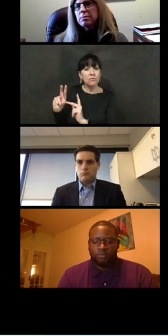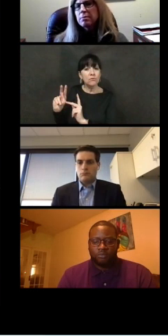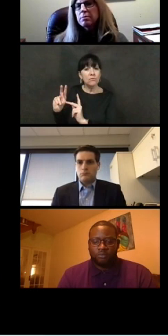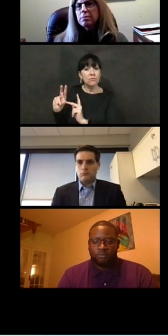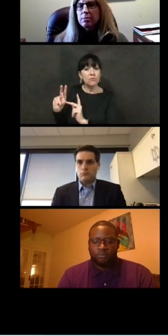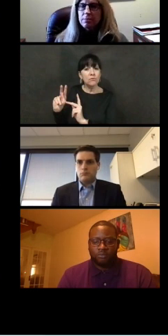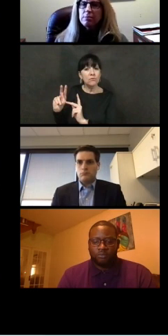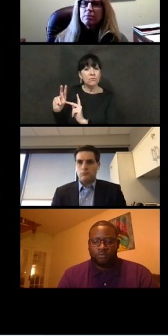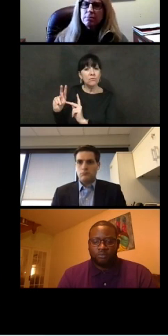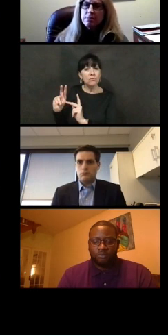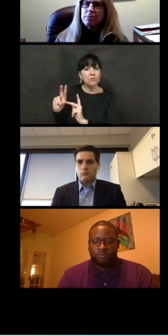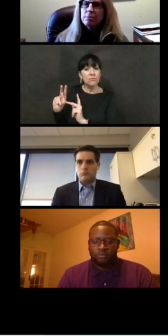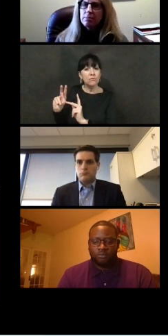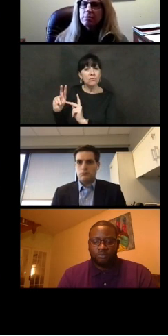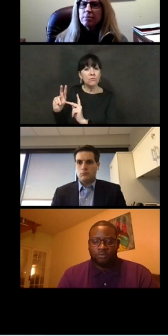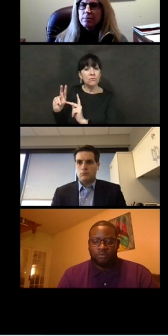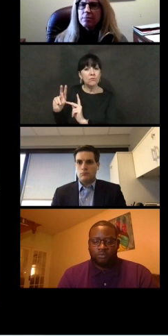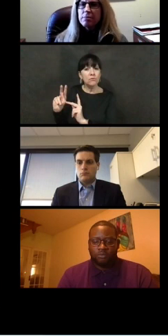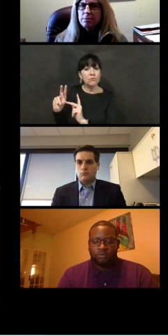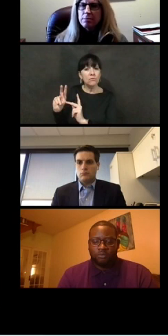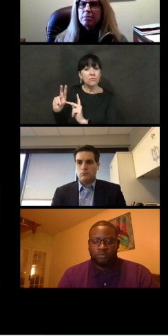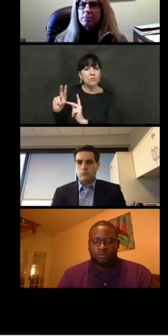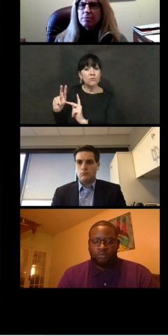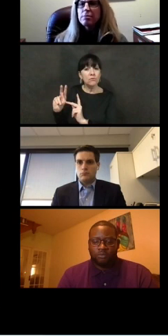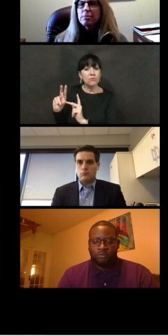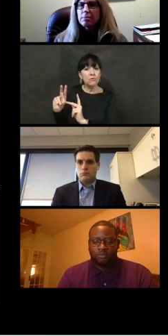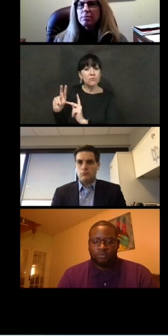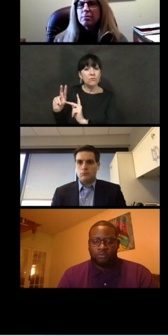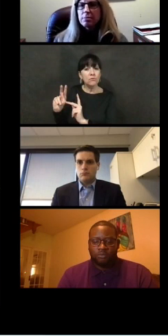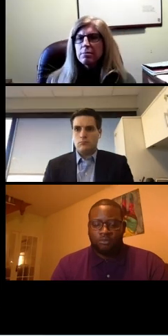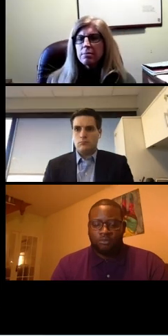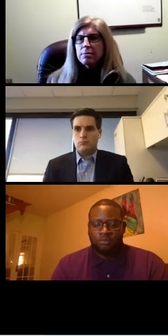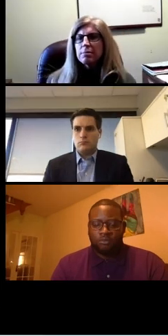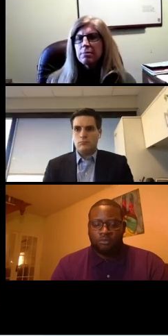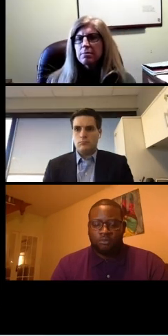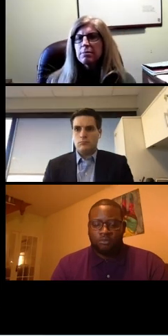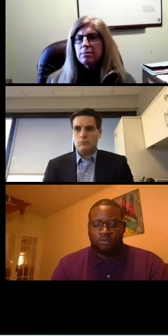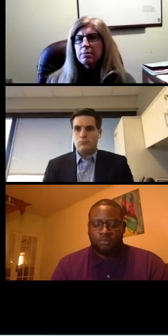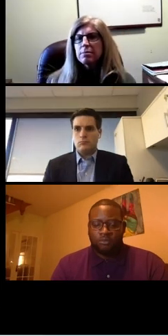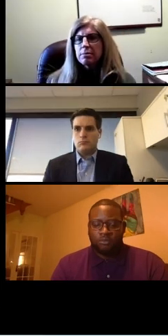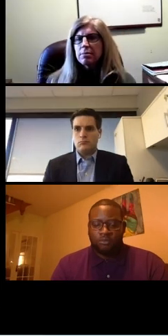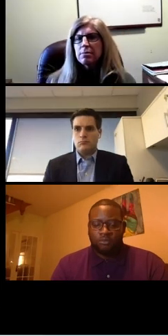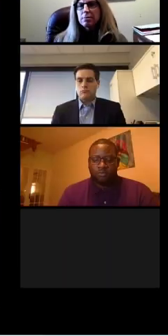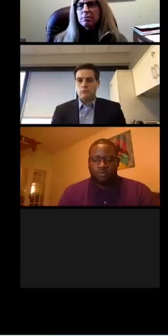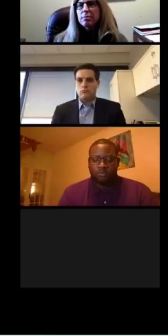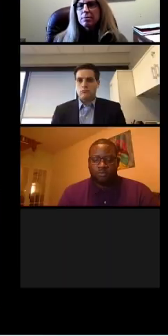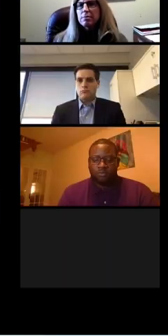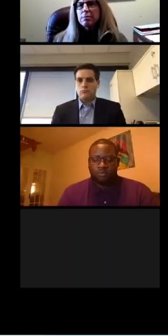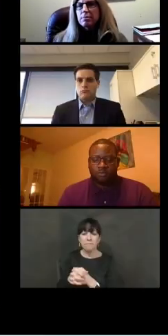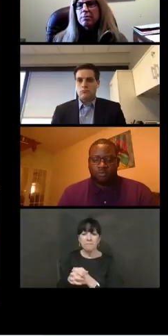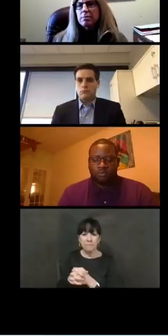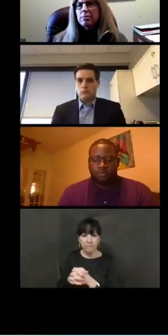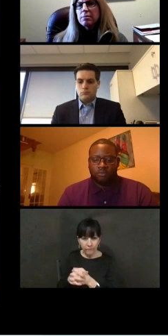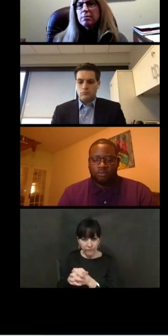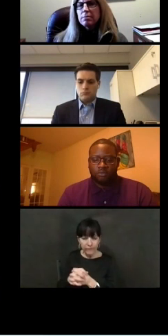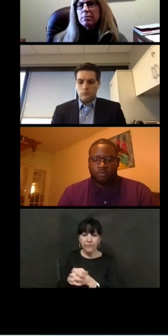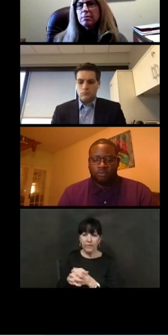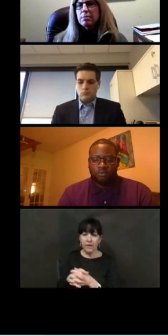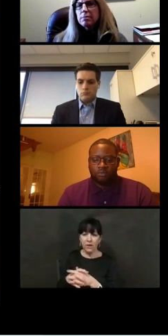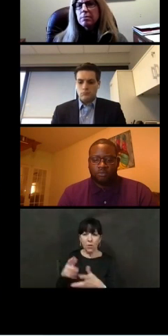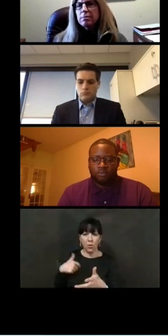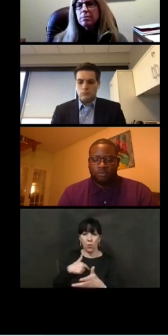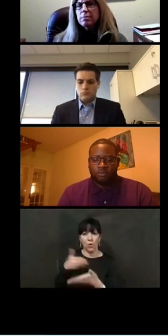incredible organizations and leaders in our General Assembly and different caucuses, the Black Caucus and groups that have come forward. We have been offering